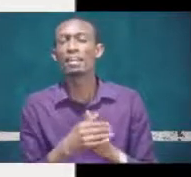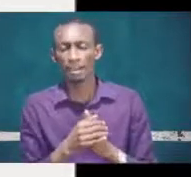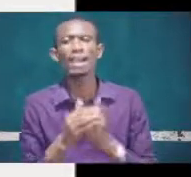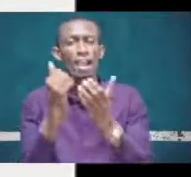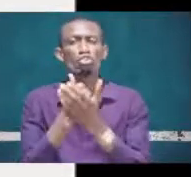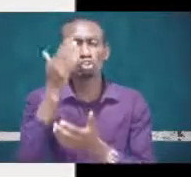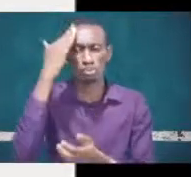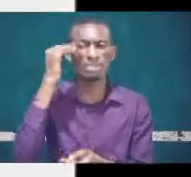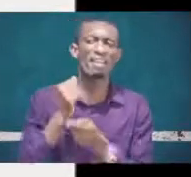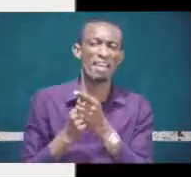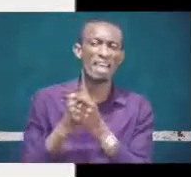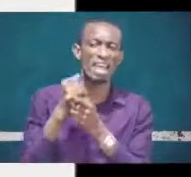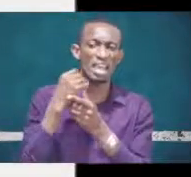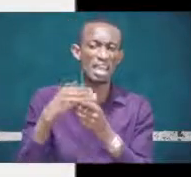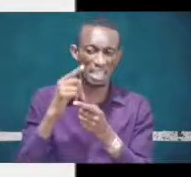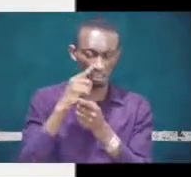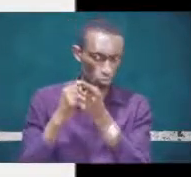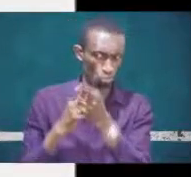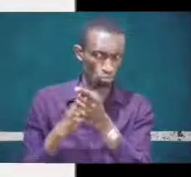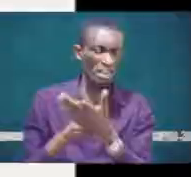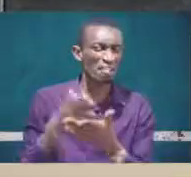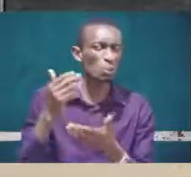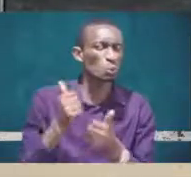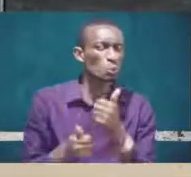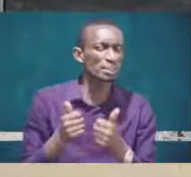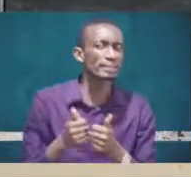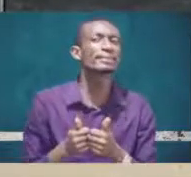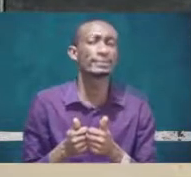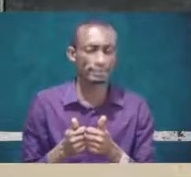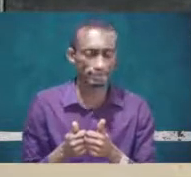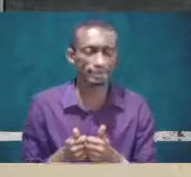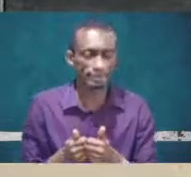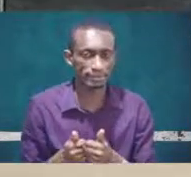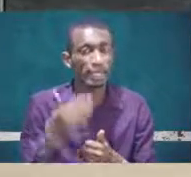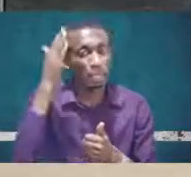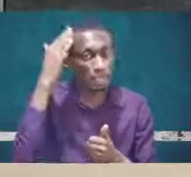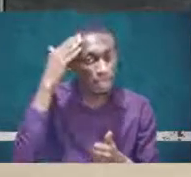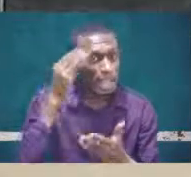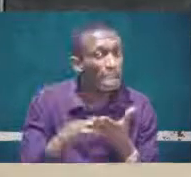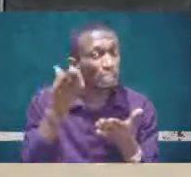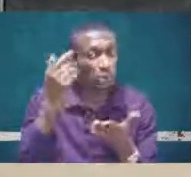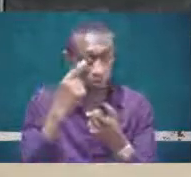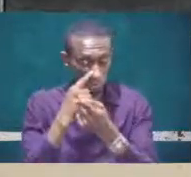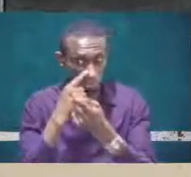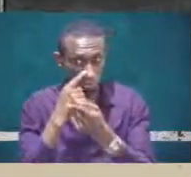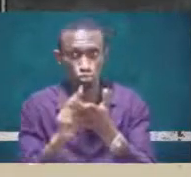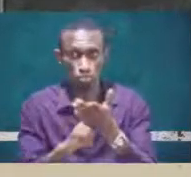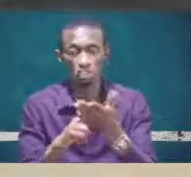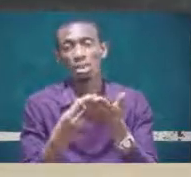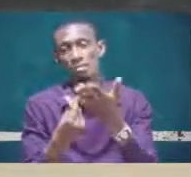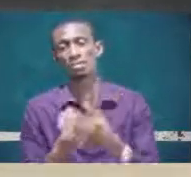of value. We can measure value of commodities using money because